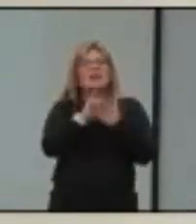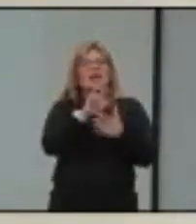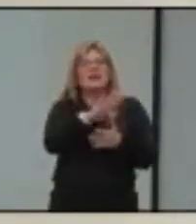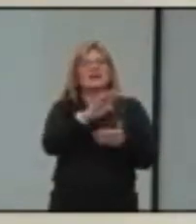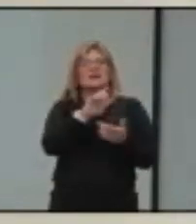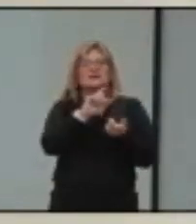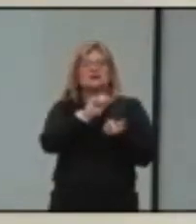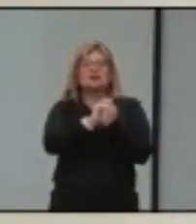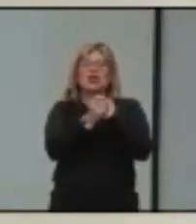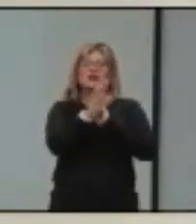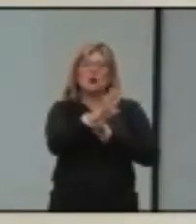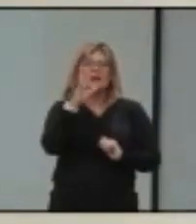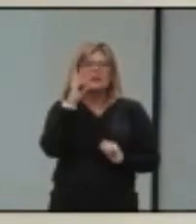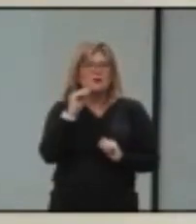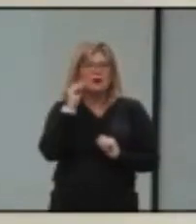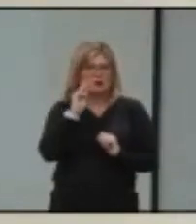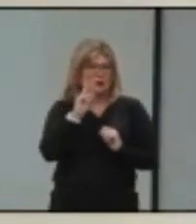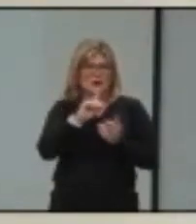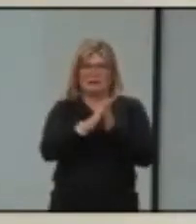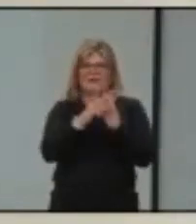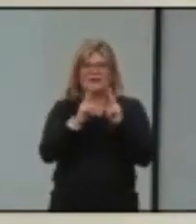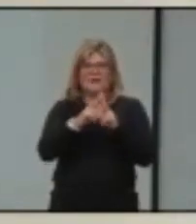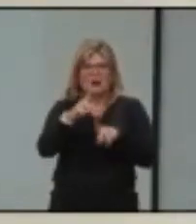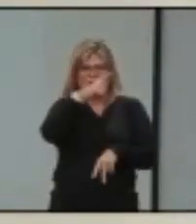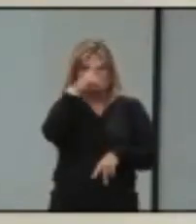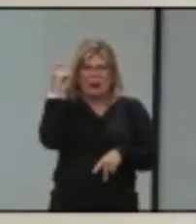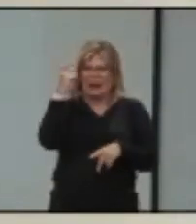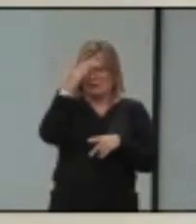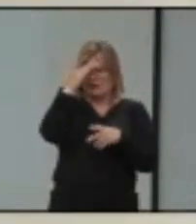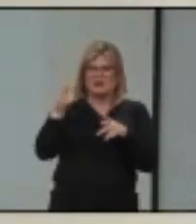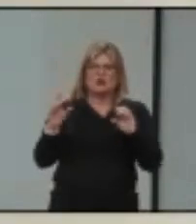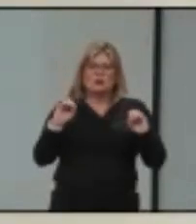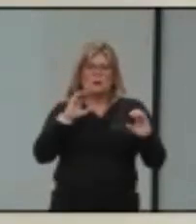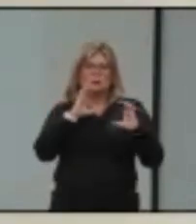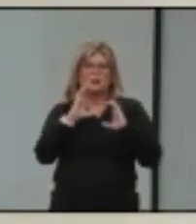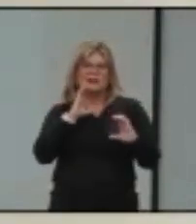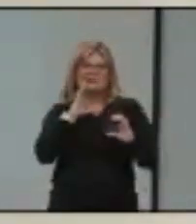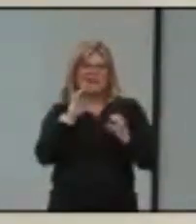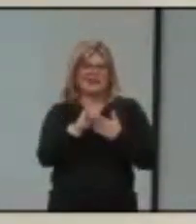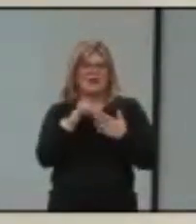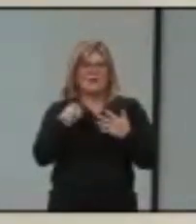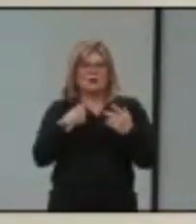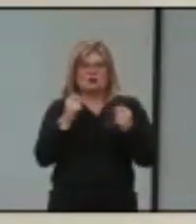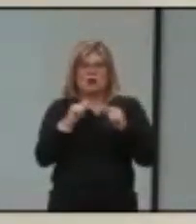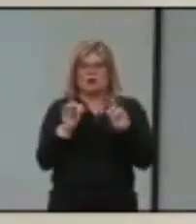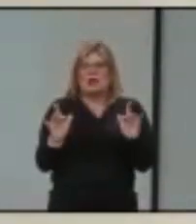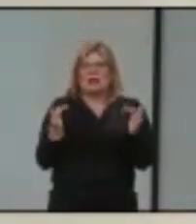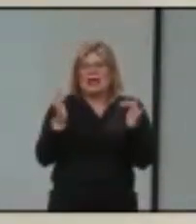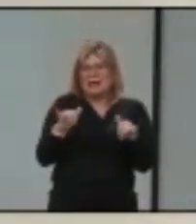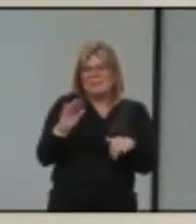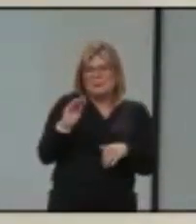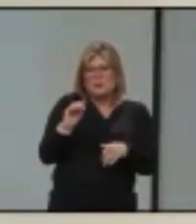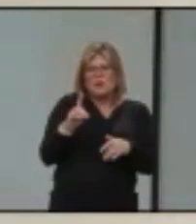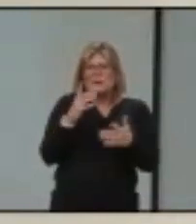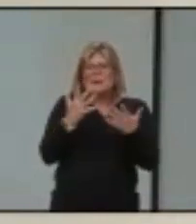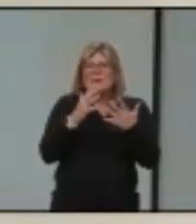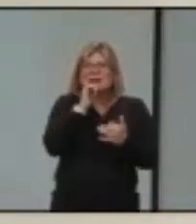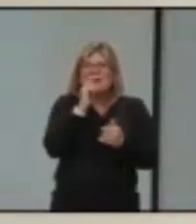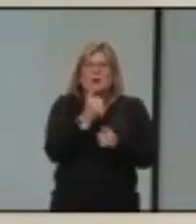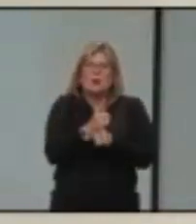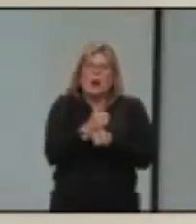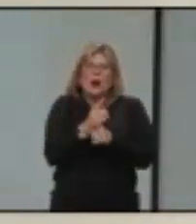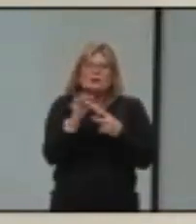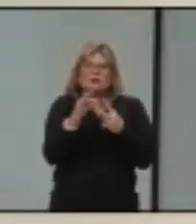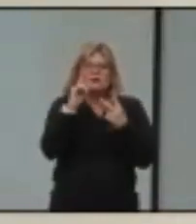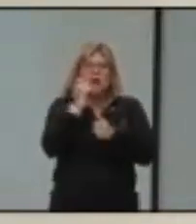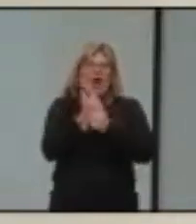whole experience could have been so traumatic for this patient. Right. And lightening the mood might not be the case or what's